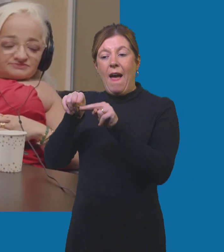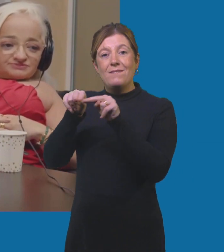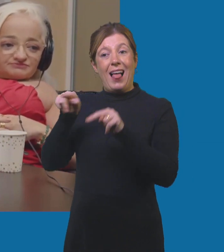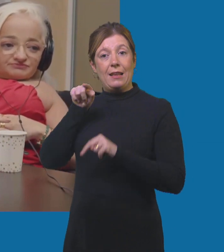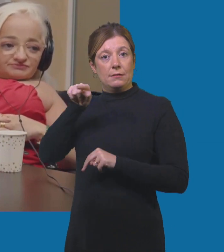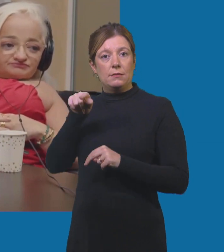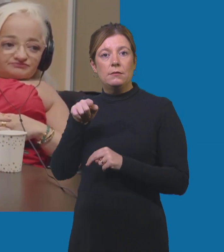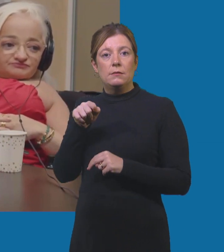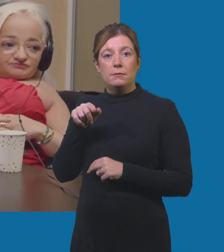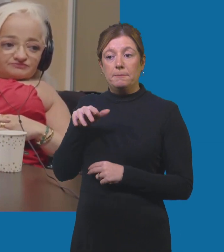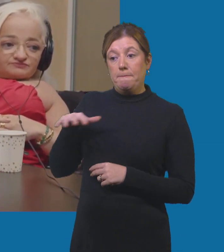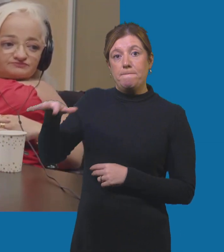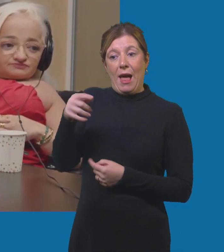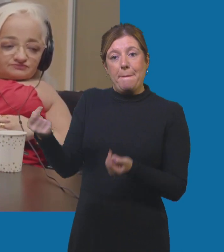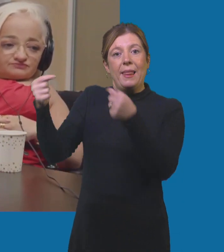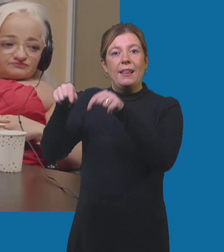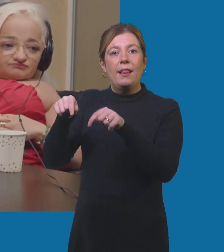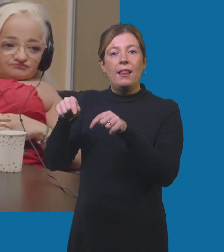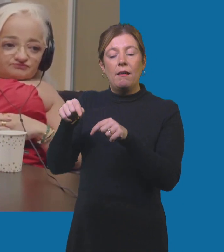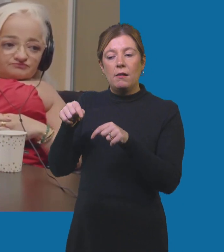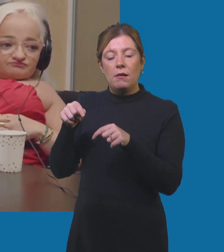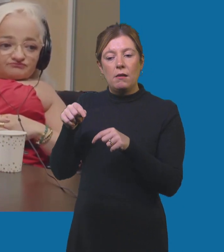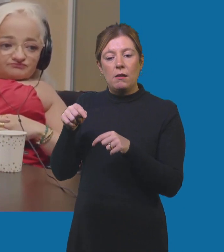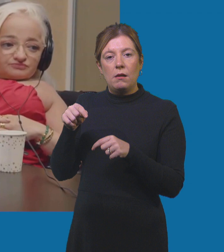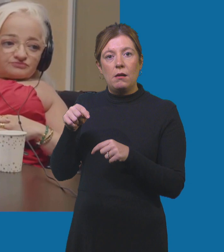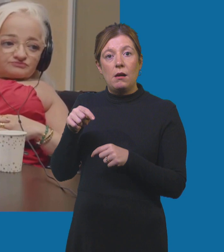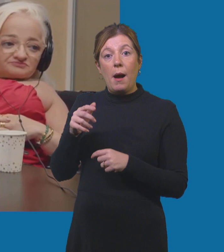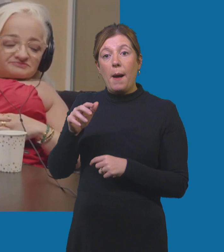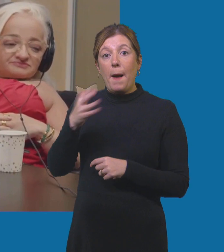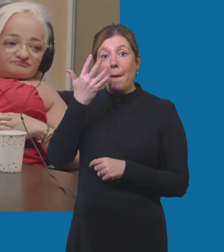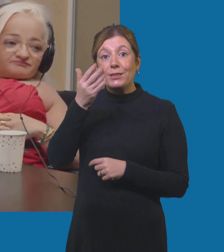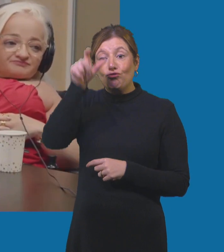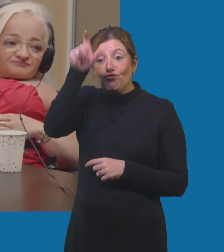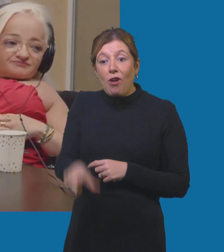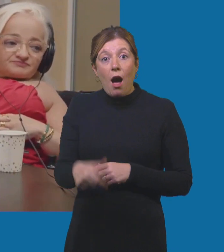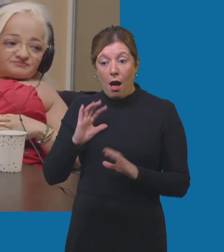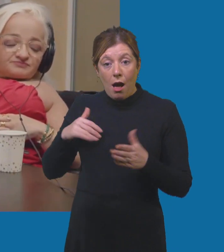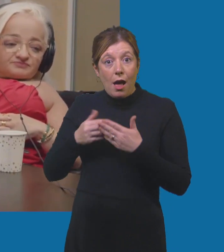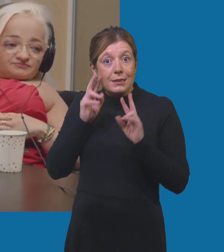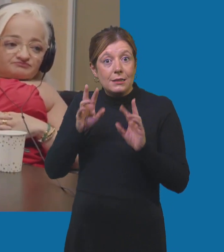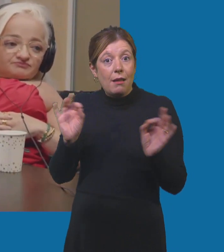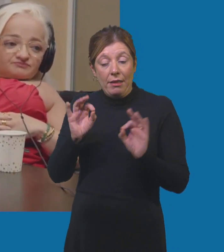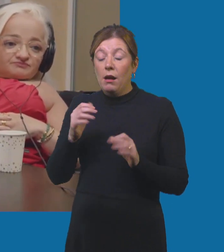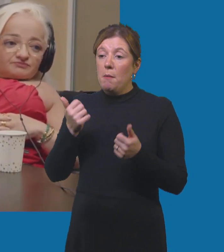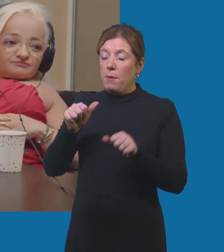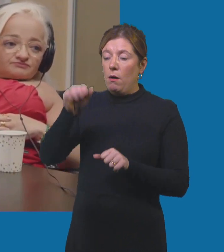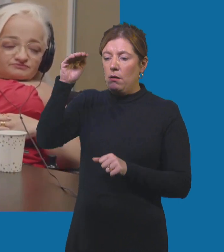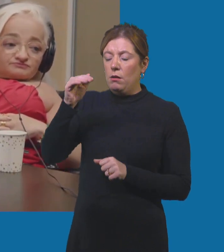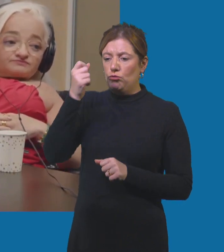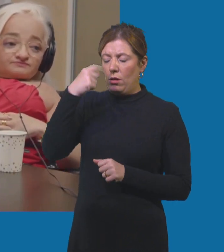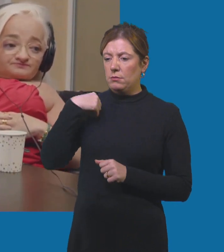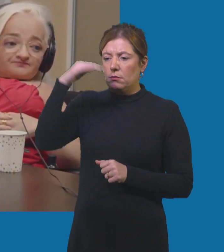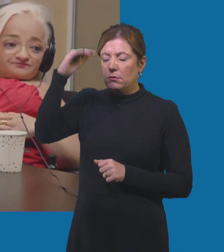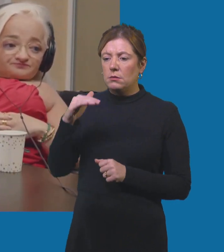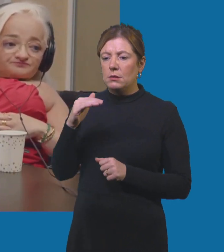was provided for my family, and I saw myself for the first time in a full-length mirror. And I'd gone from 6'2" and 16